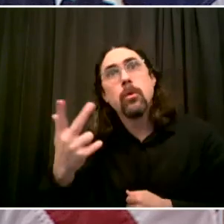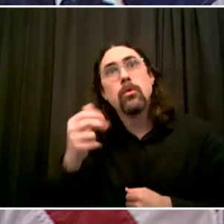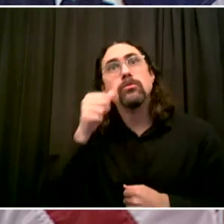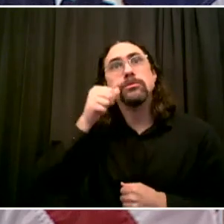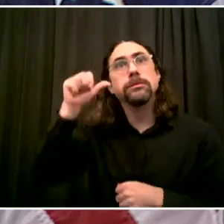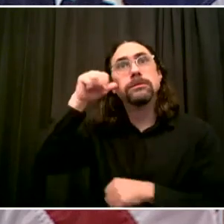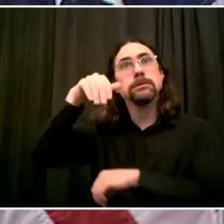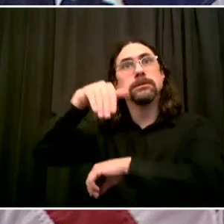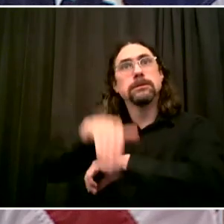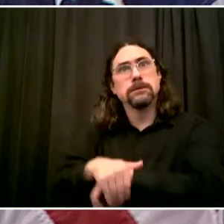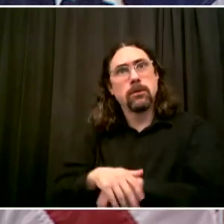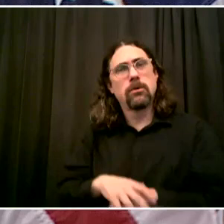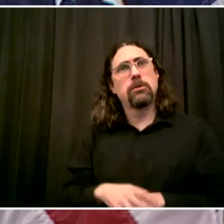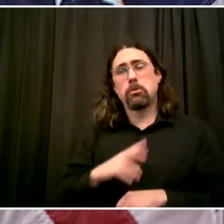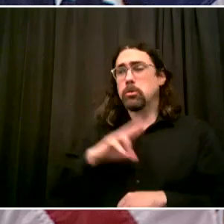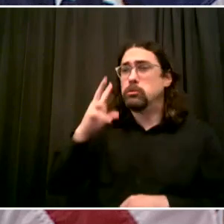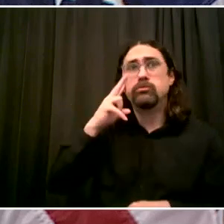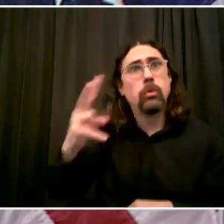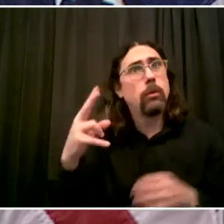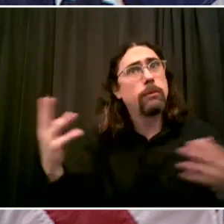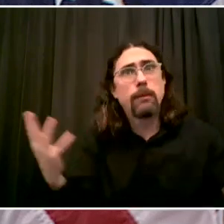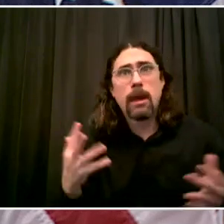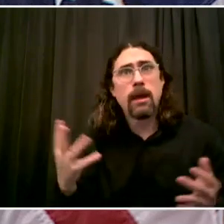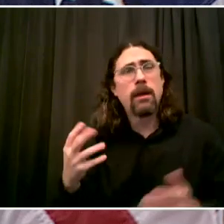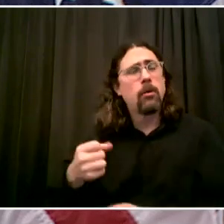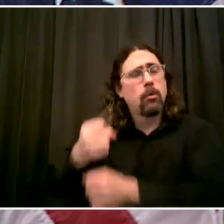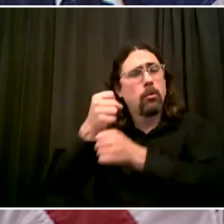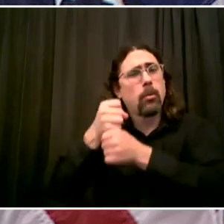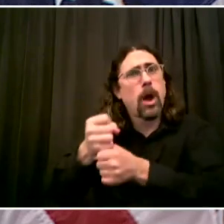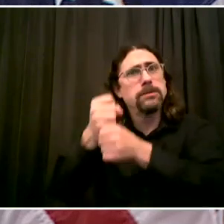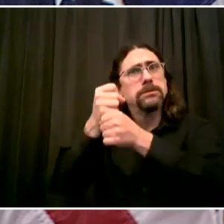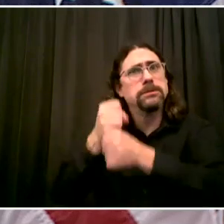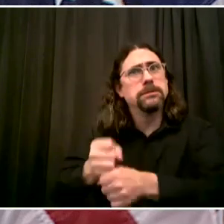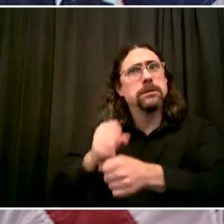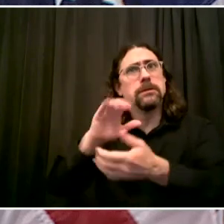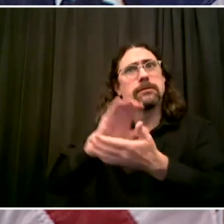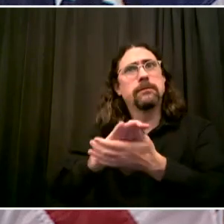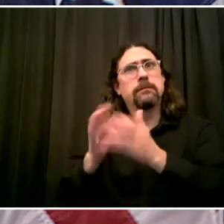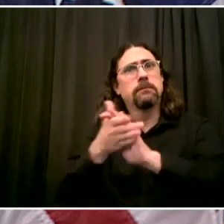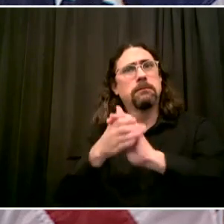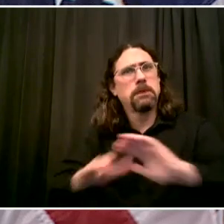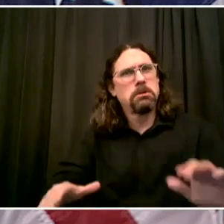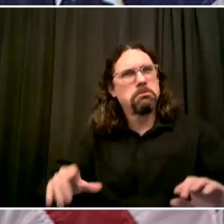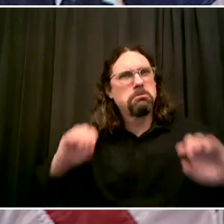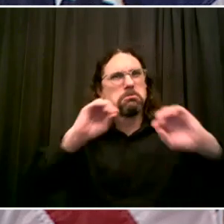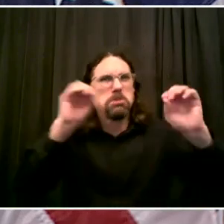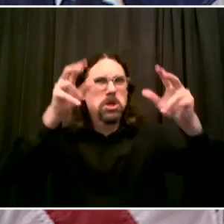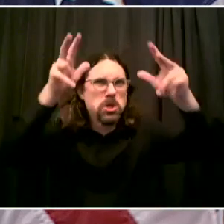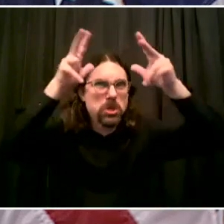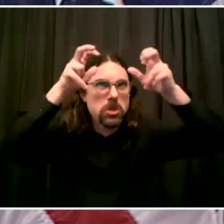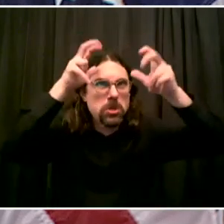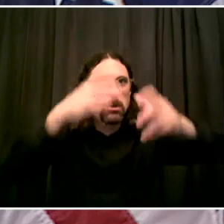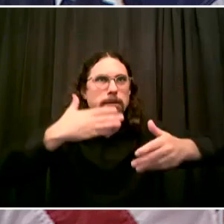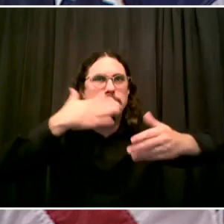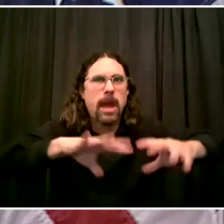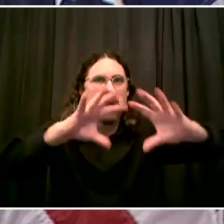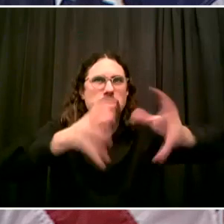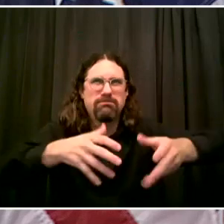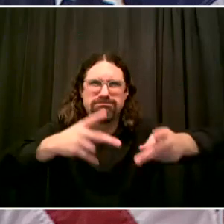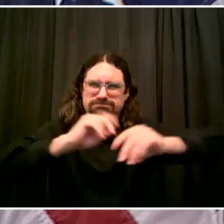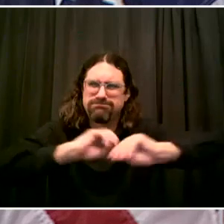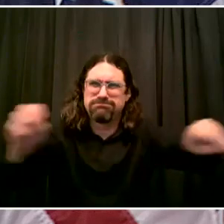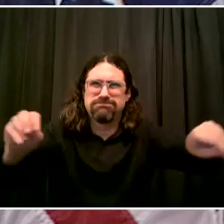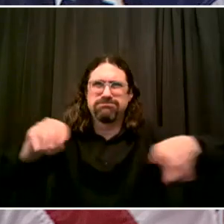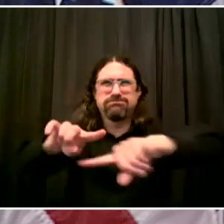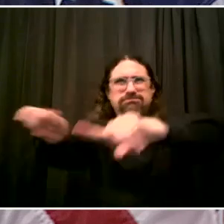provoking or causing vandalism or any destruction, and they were explicitly told not to. For the next 30 minutes, I watched